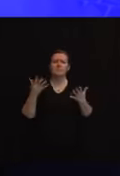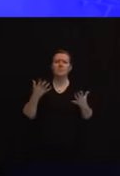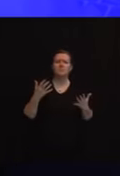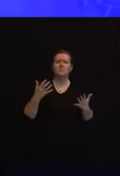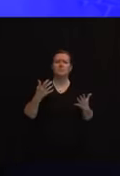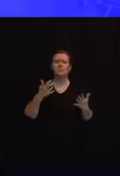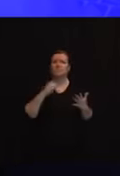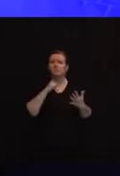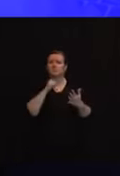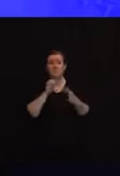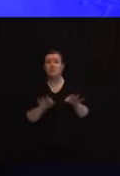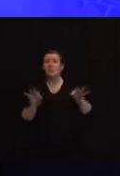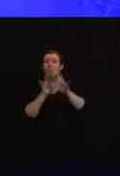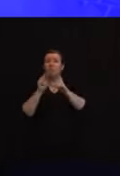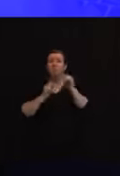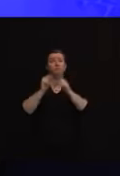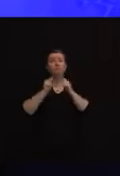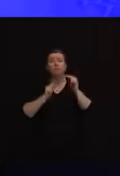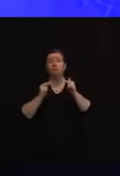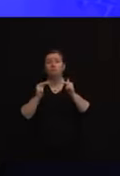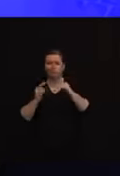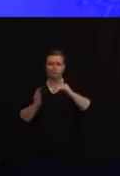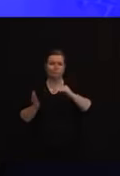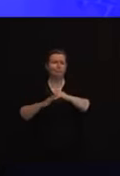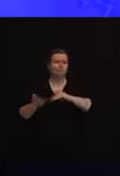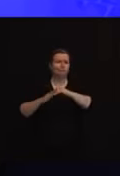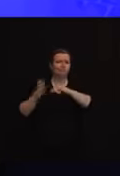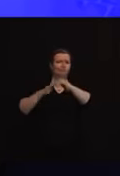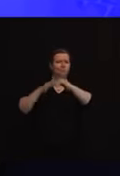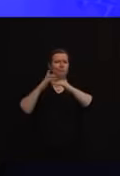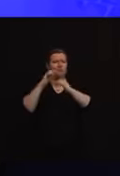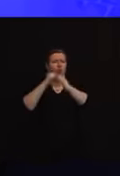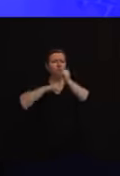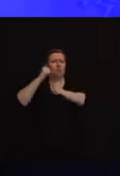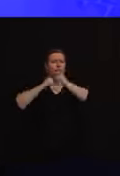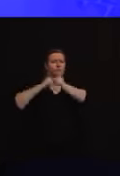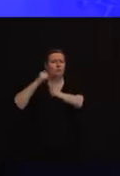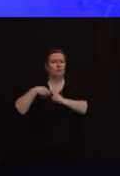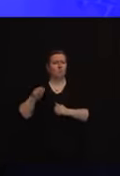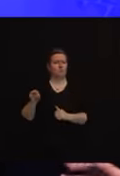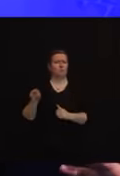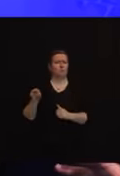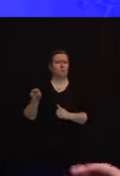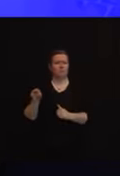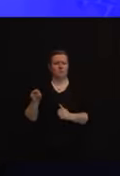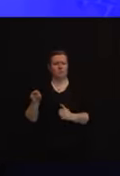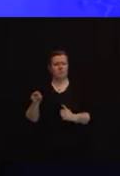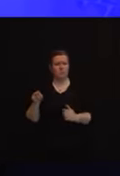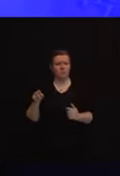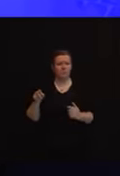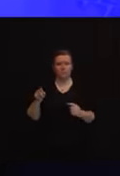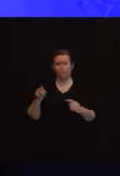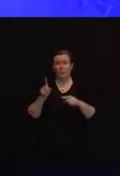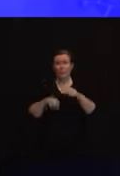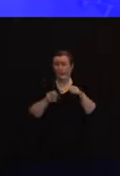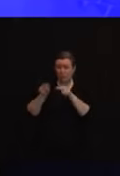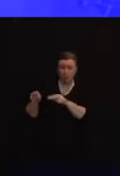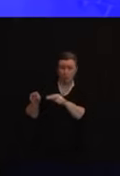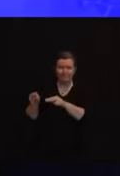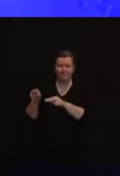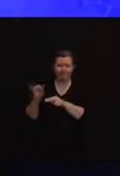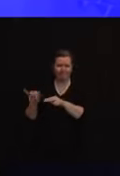out there, and we are, I would say, well beyond the point to safely secure those non-essential sites, which was outlined in the